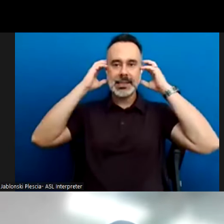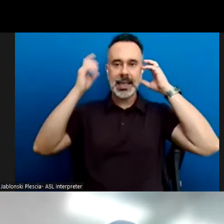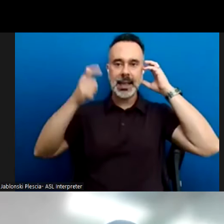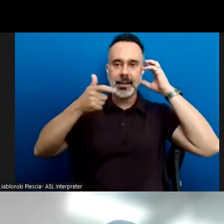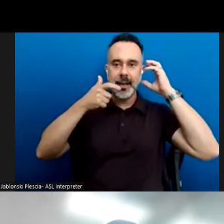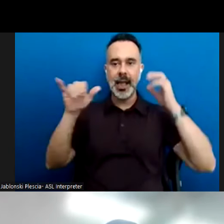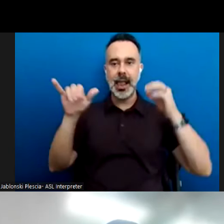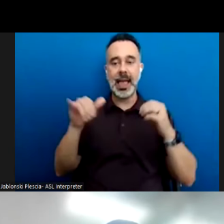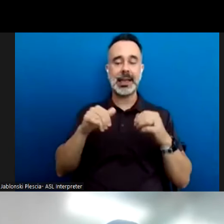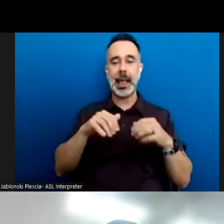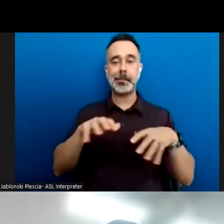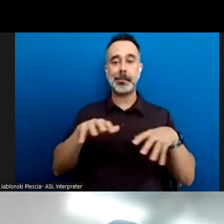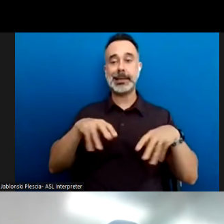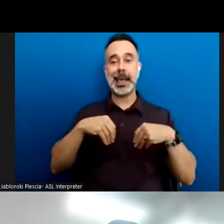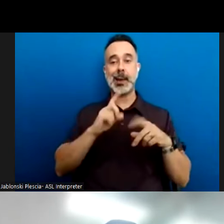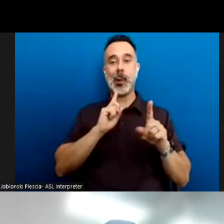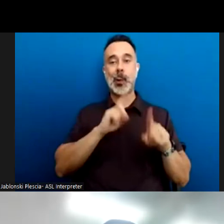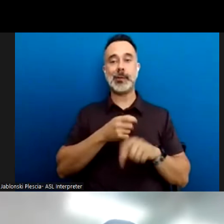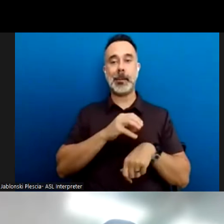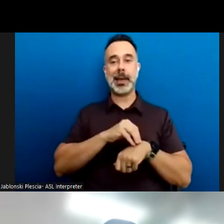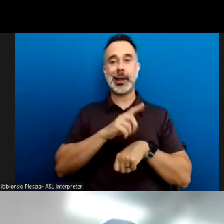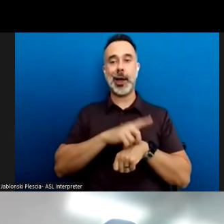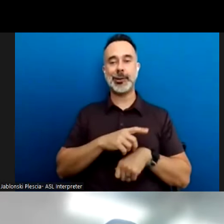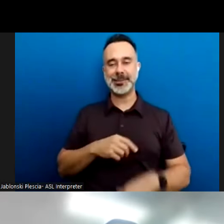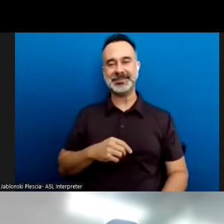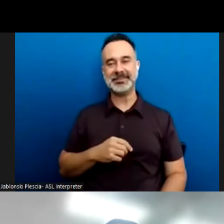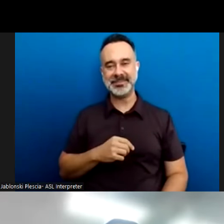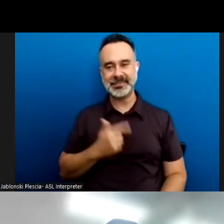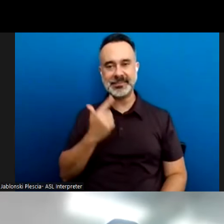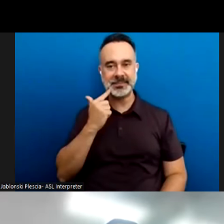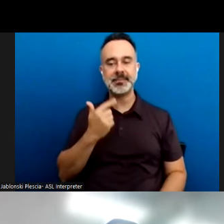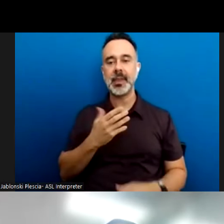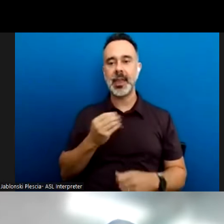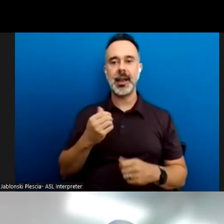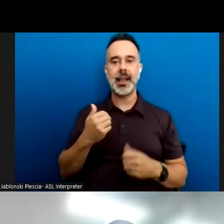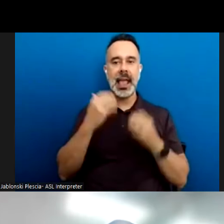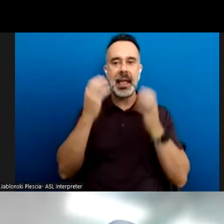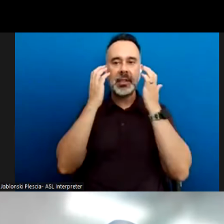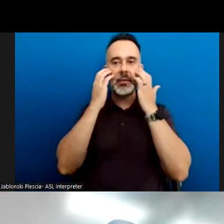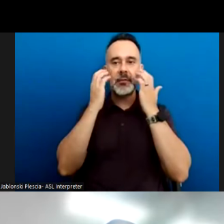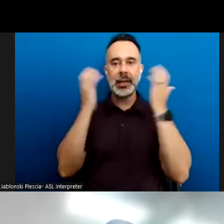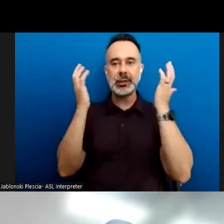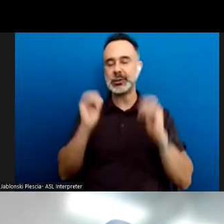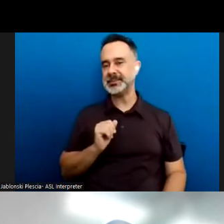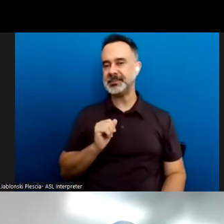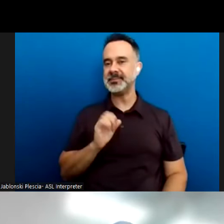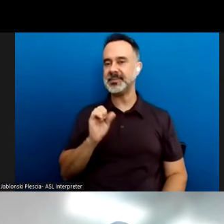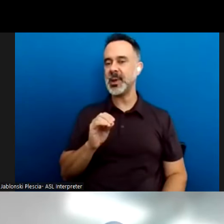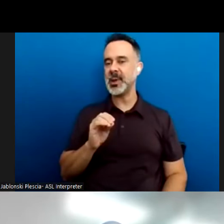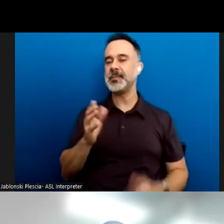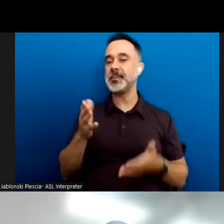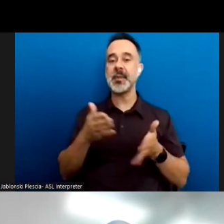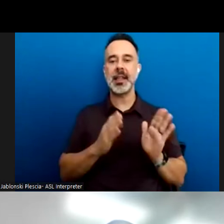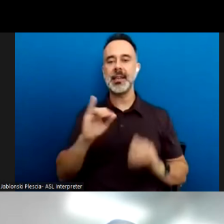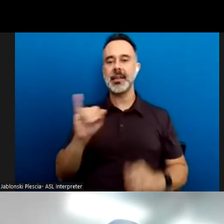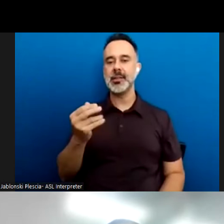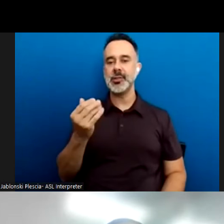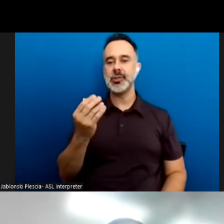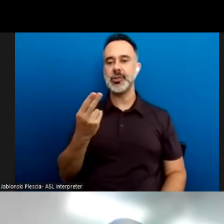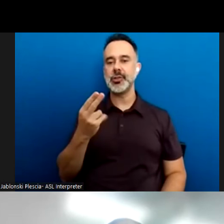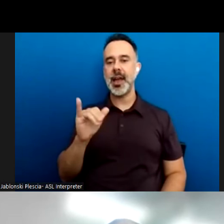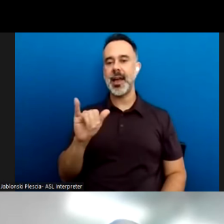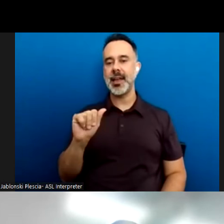taking orders from McDonald's. And I have little freckles. So I'll let Jaya introduce herself.